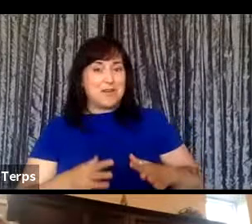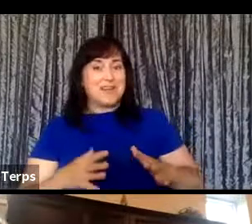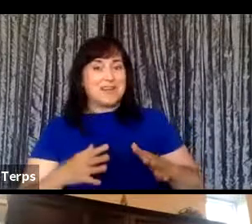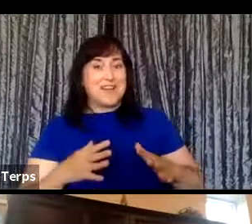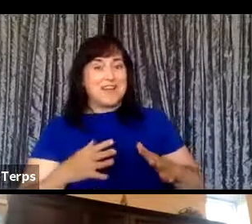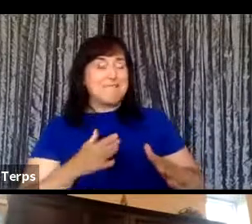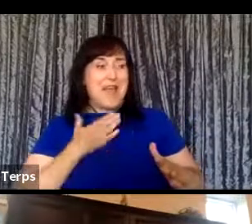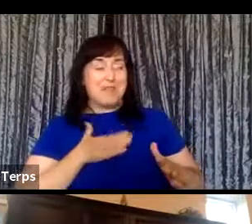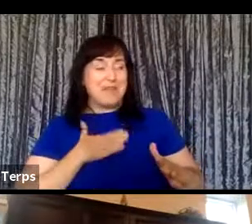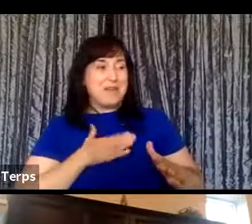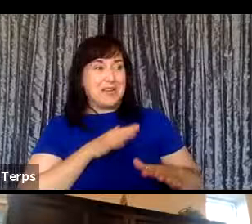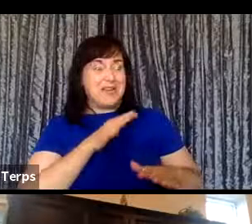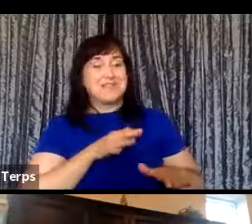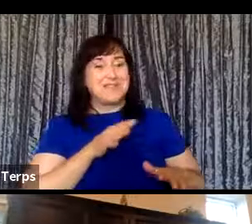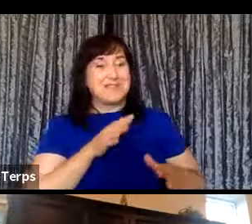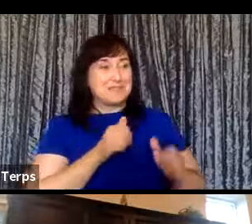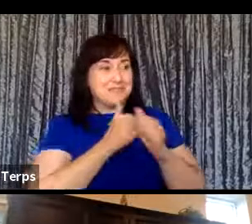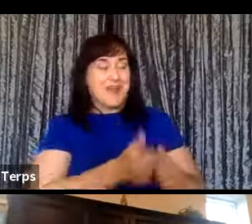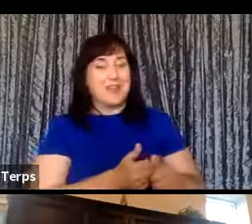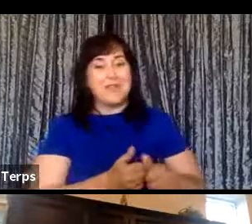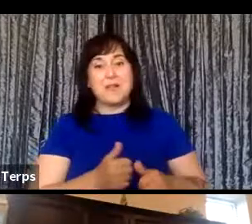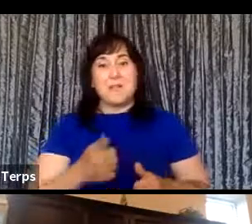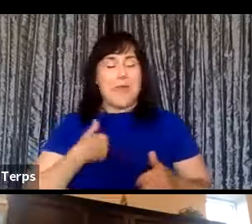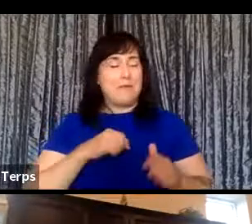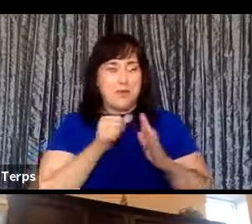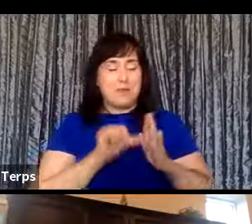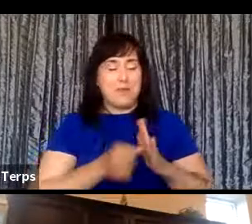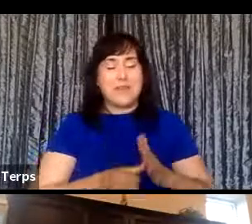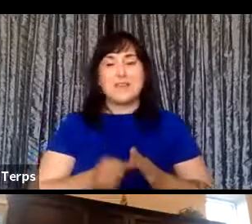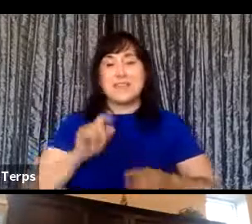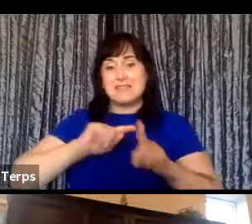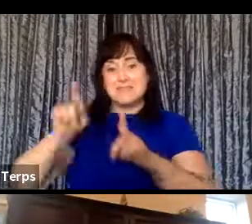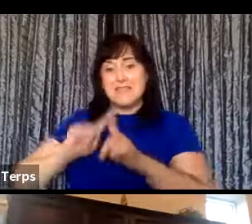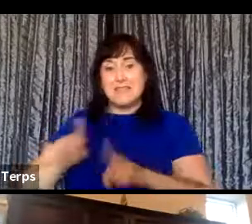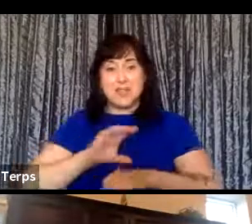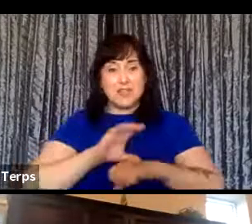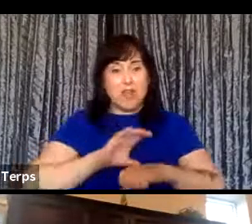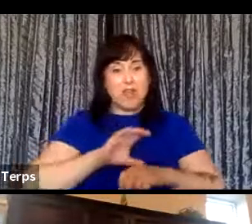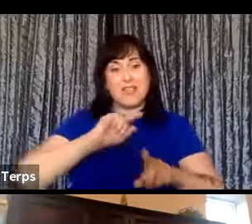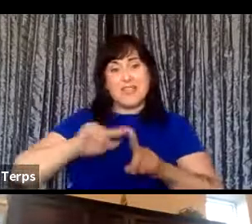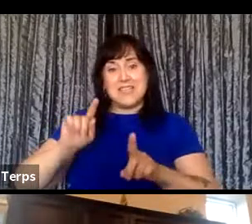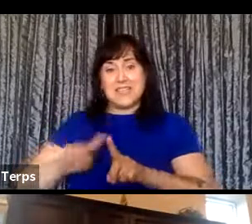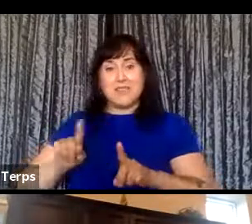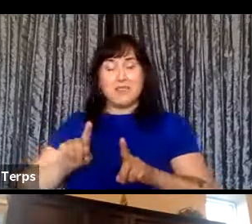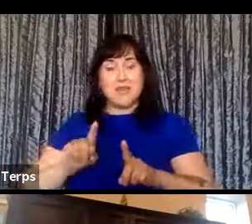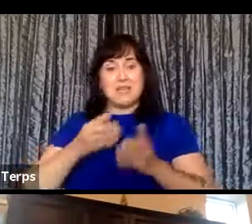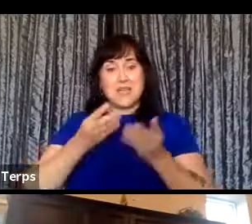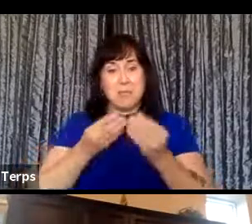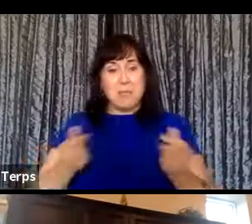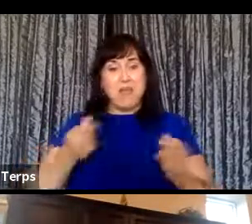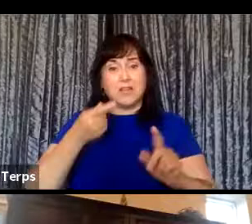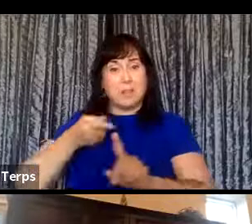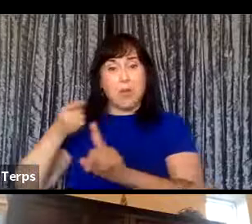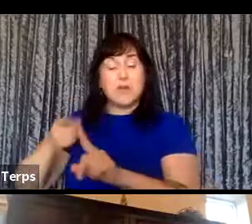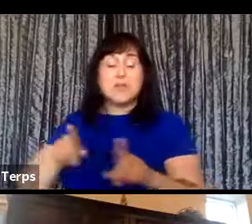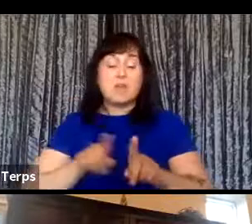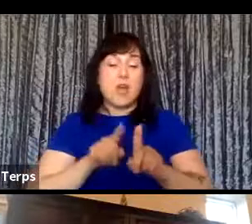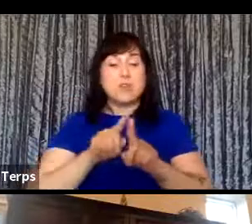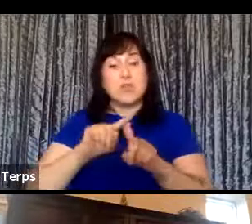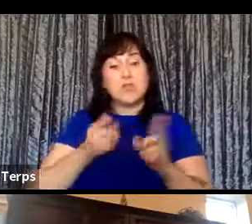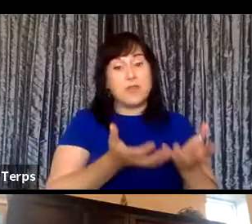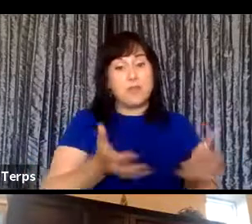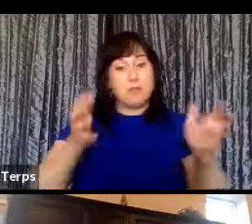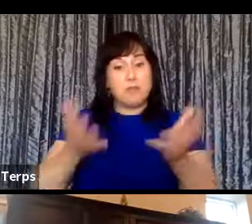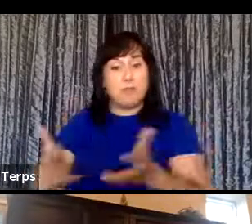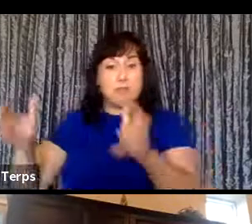so I'm very impressed. Okay, different chocolates, different melt points, different bowls, importantly, will also have different thermic